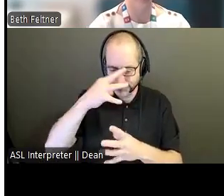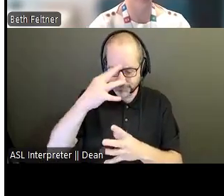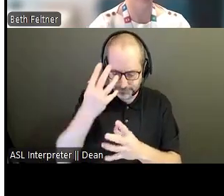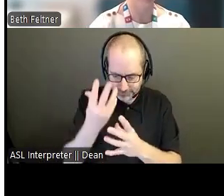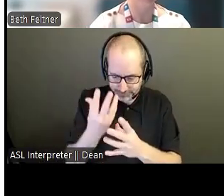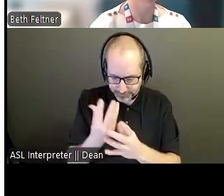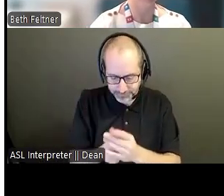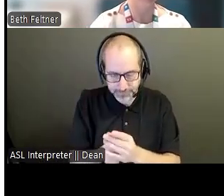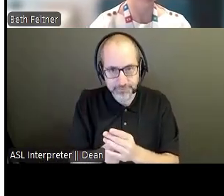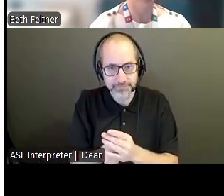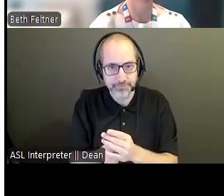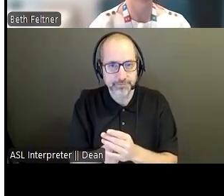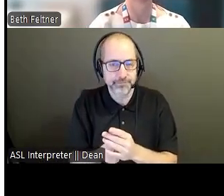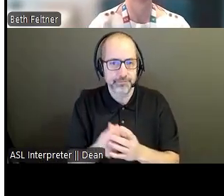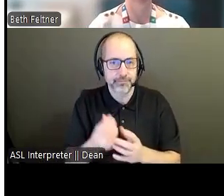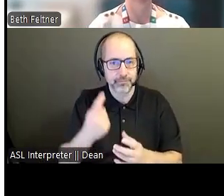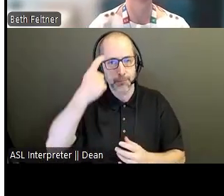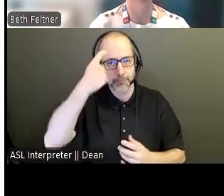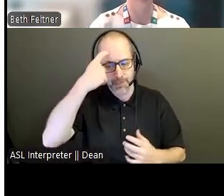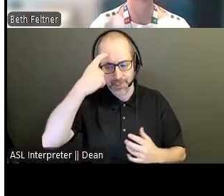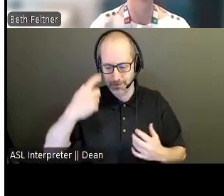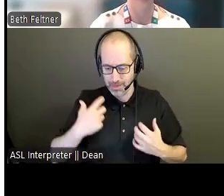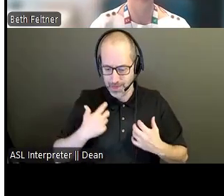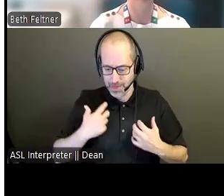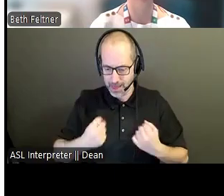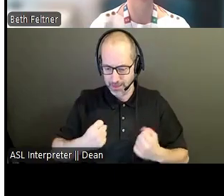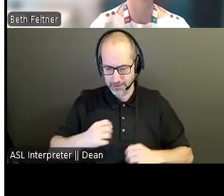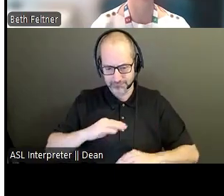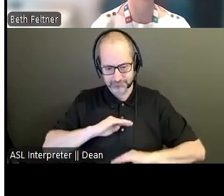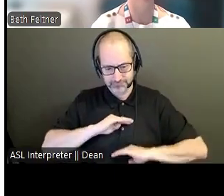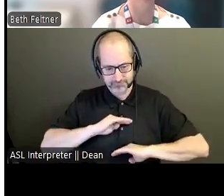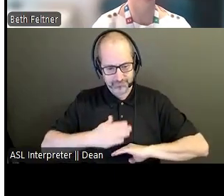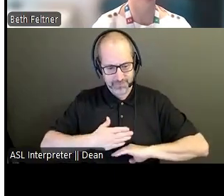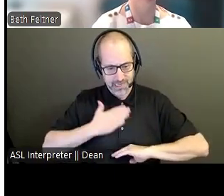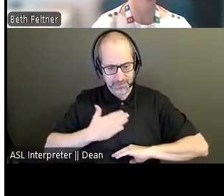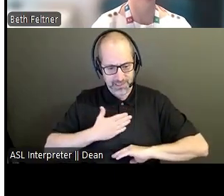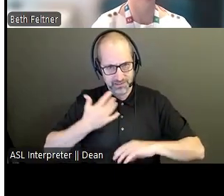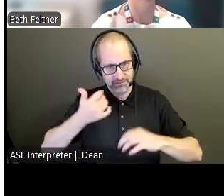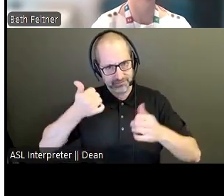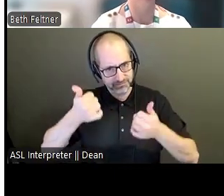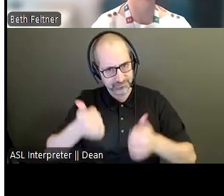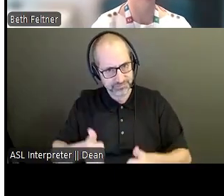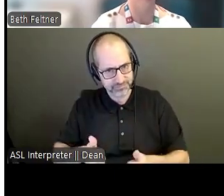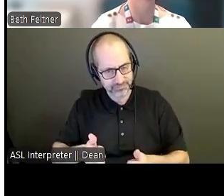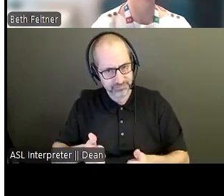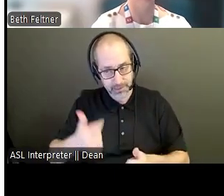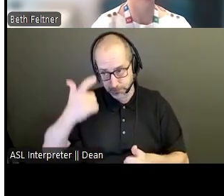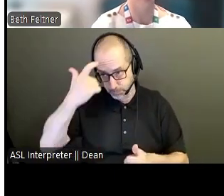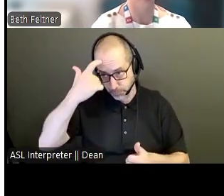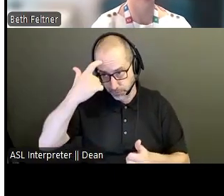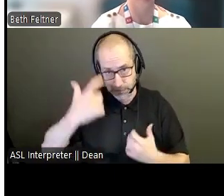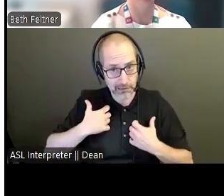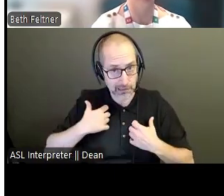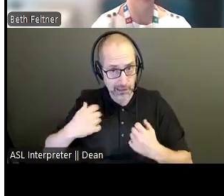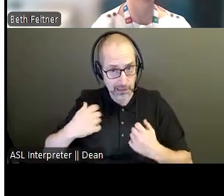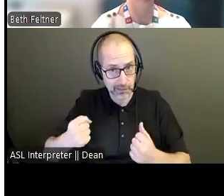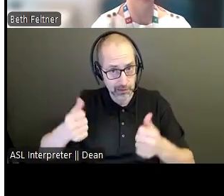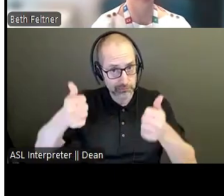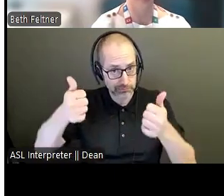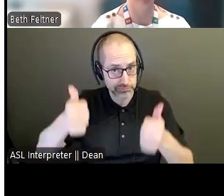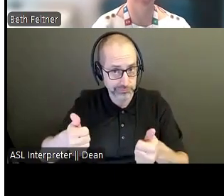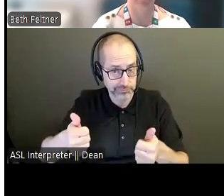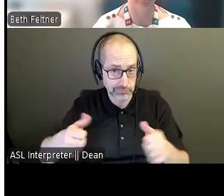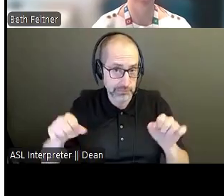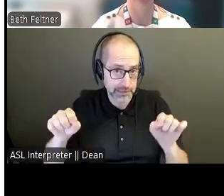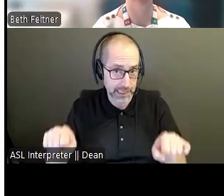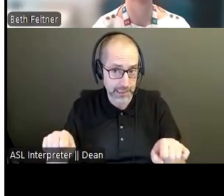our mental health, our brain health, and just our overall quality of life. So simply just being